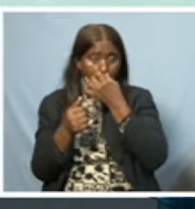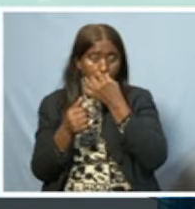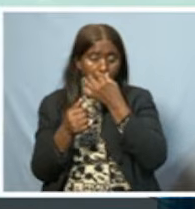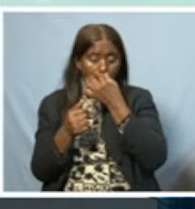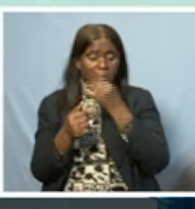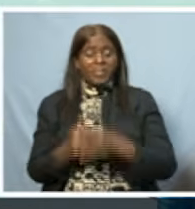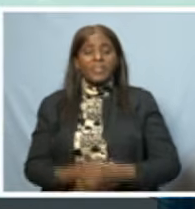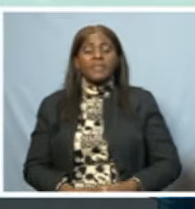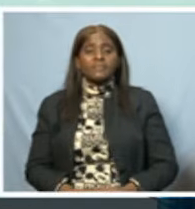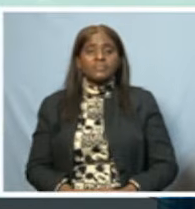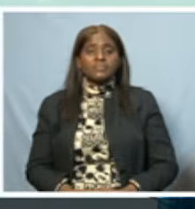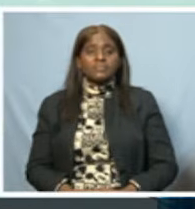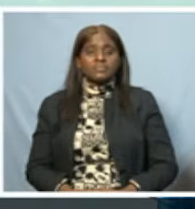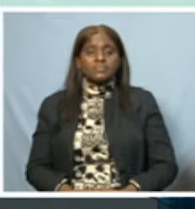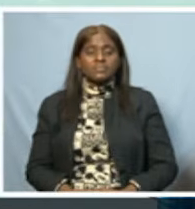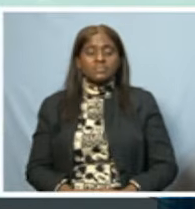not